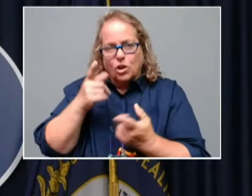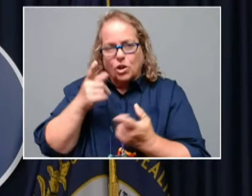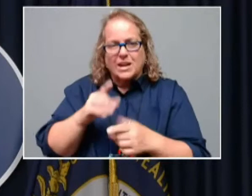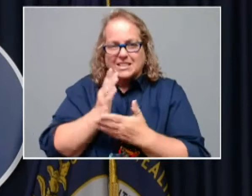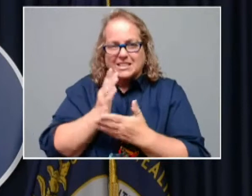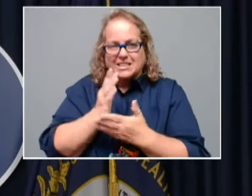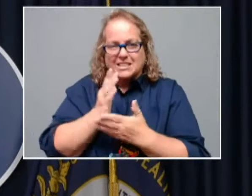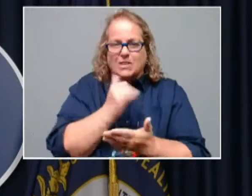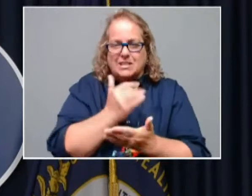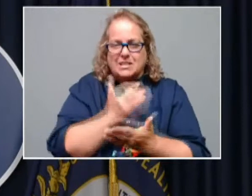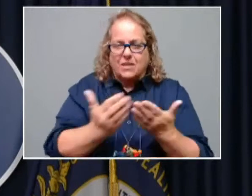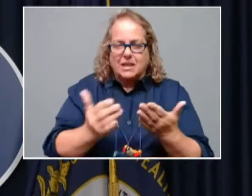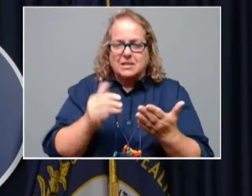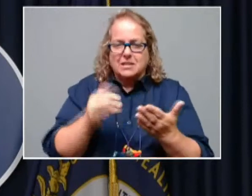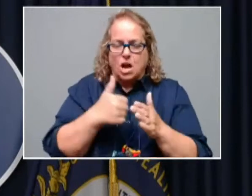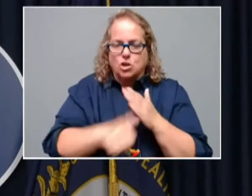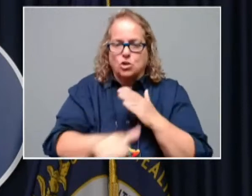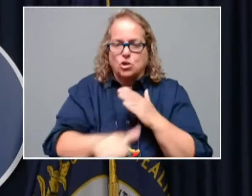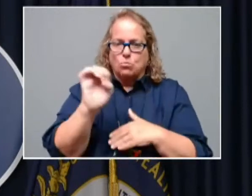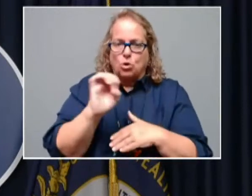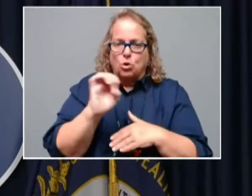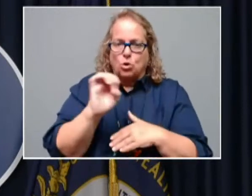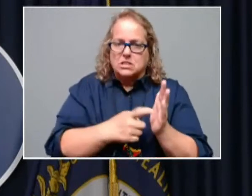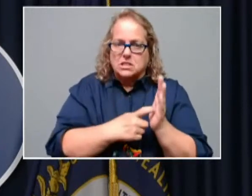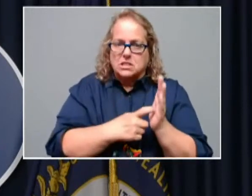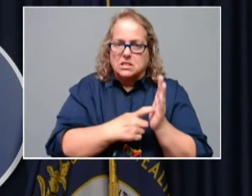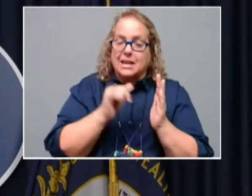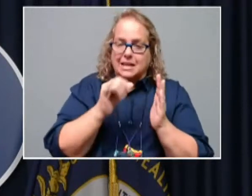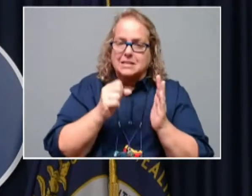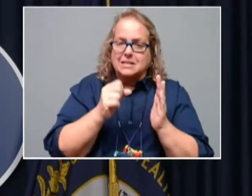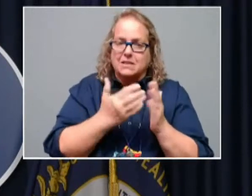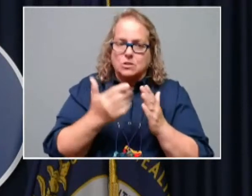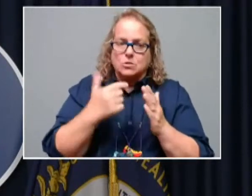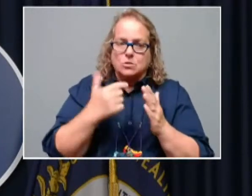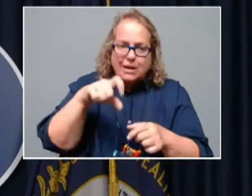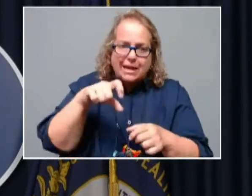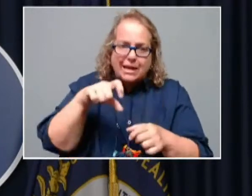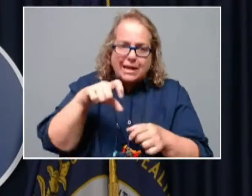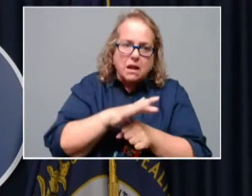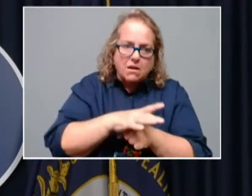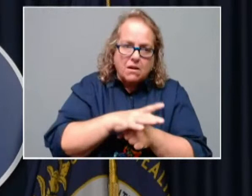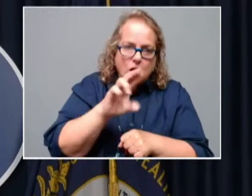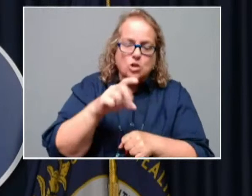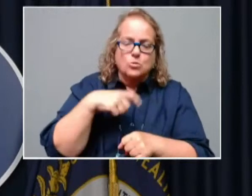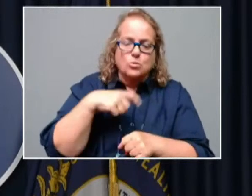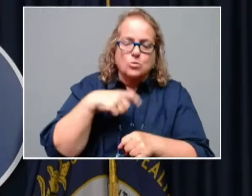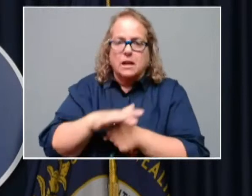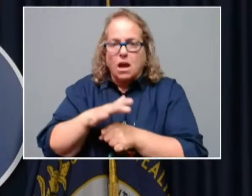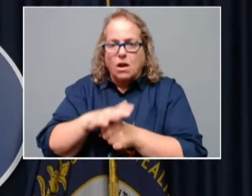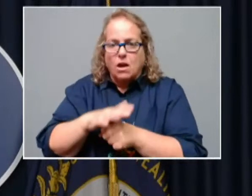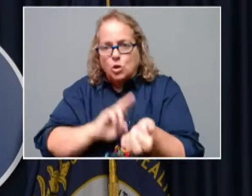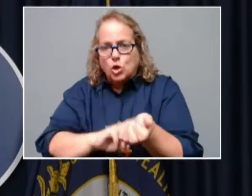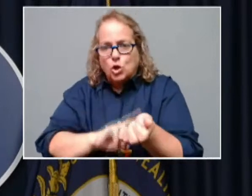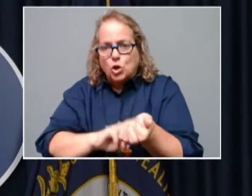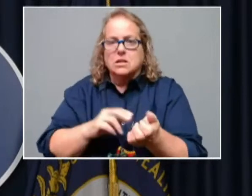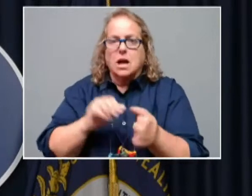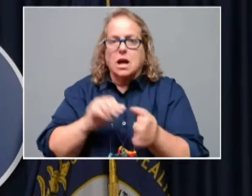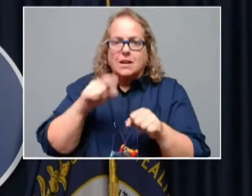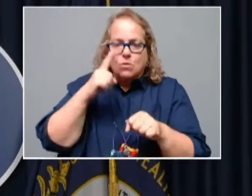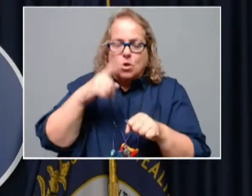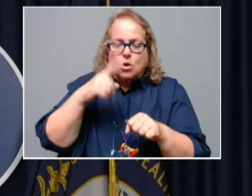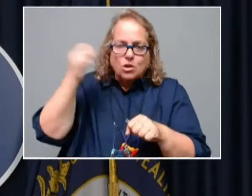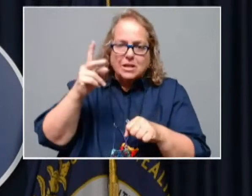are things that we need. I mean, enough doctors, enough nurses, the ability for elderly Kentuckians at risk to